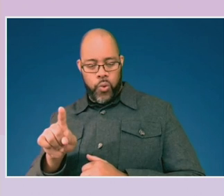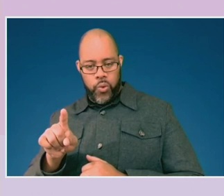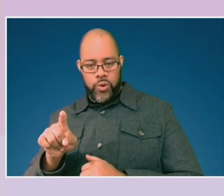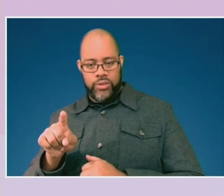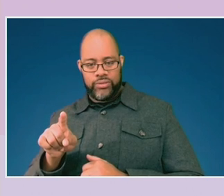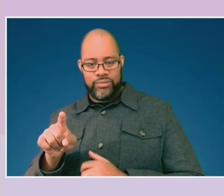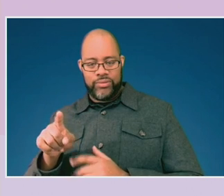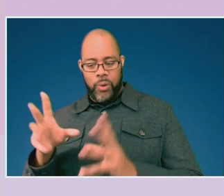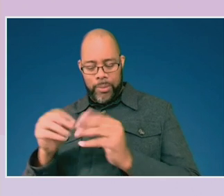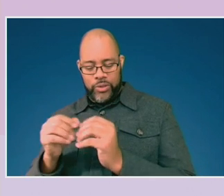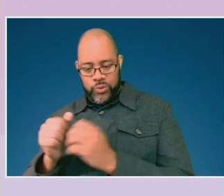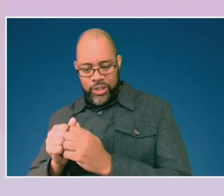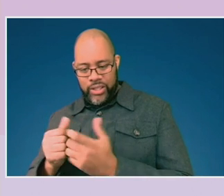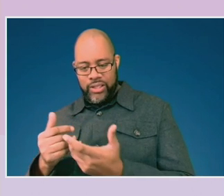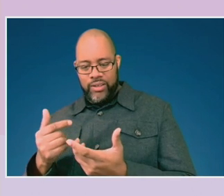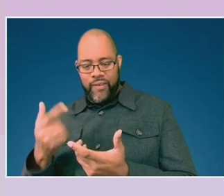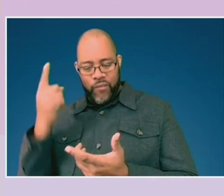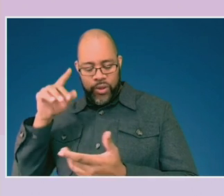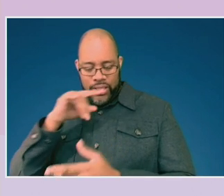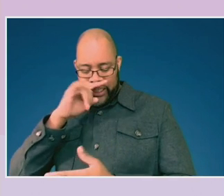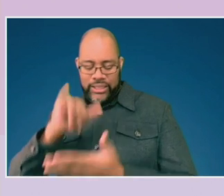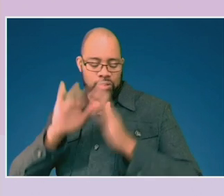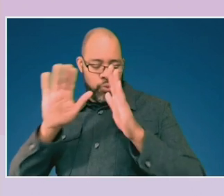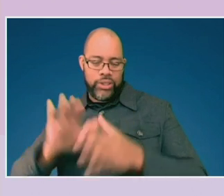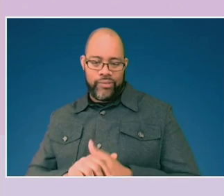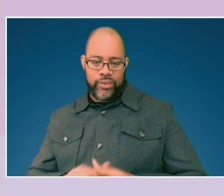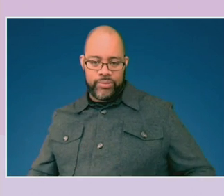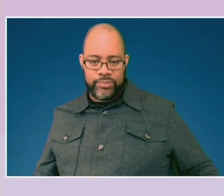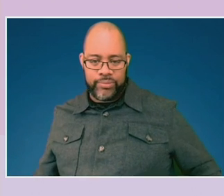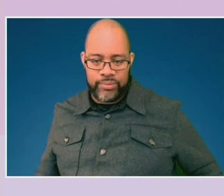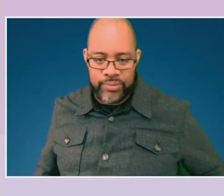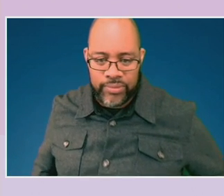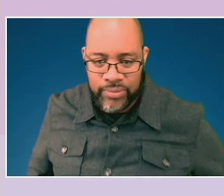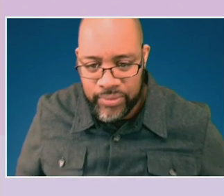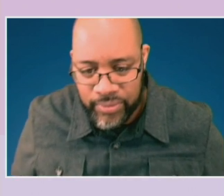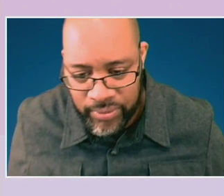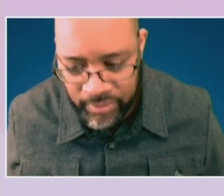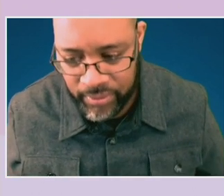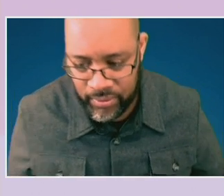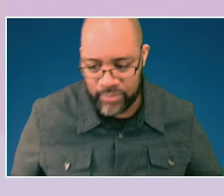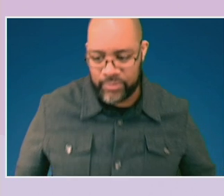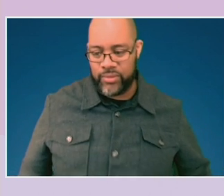work together on behalf of the kids. That's fantastic. Shifting gears a little bit,